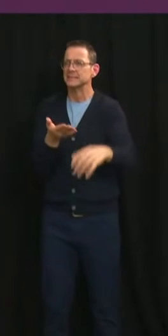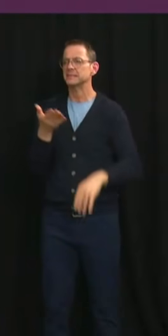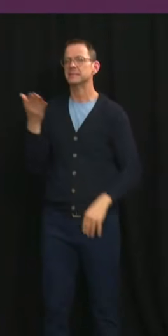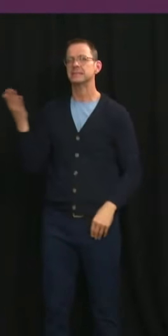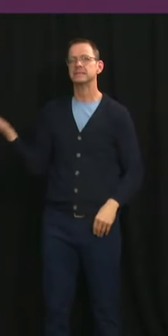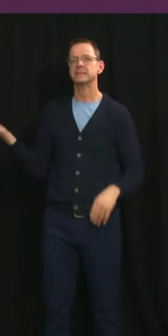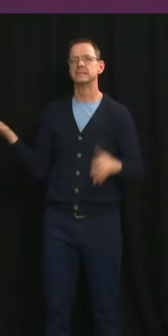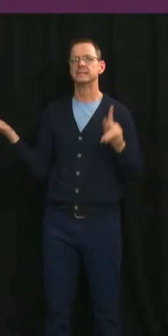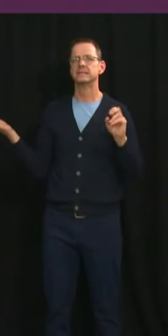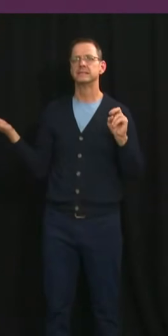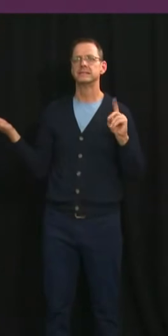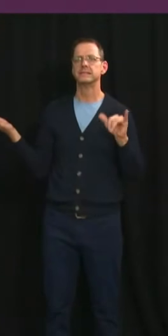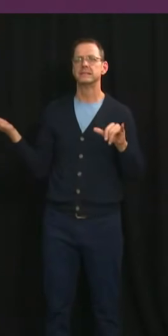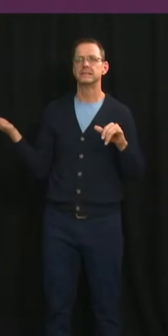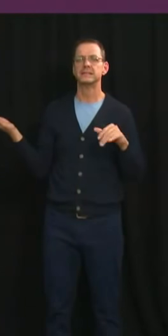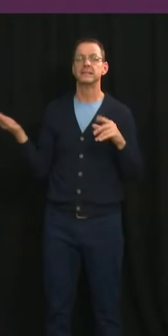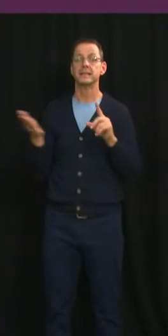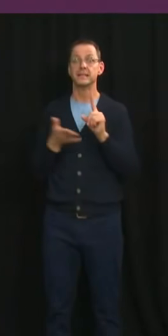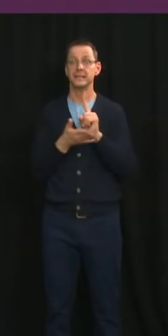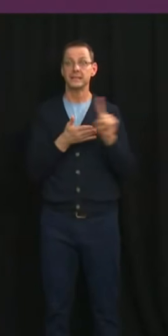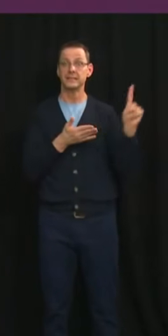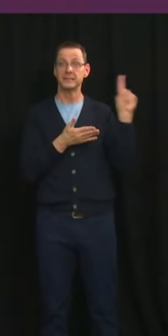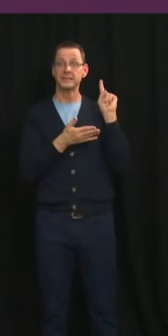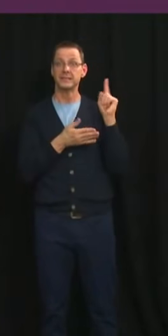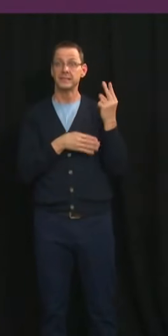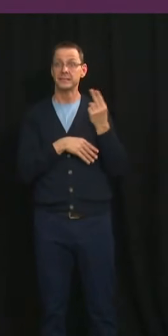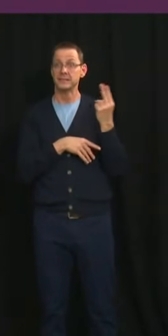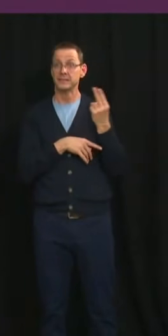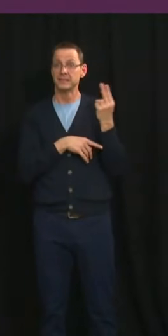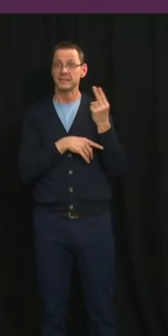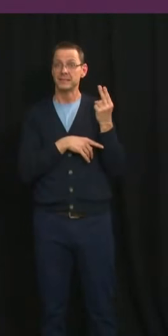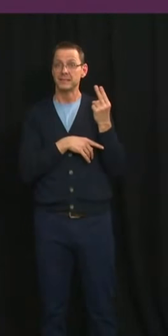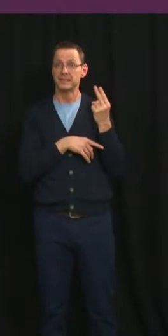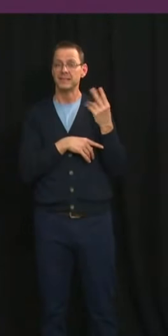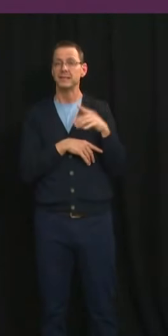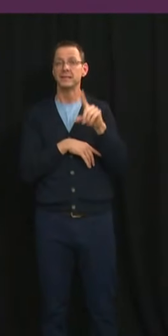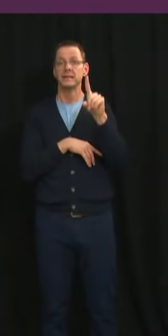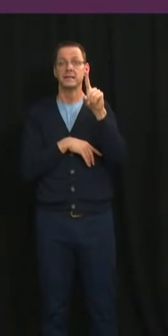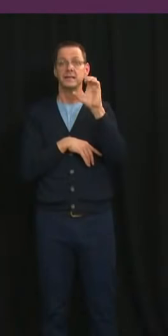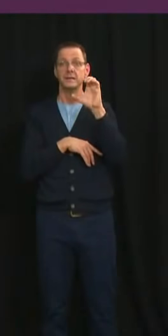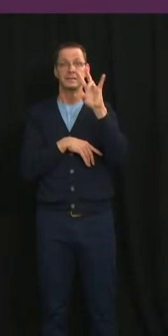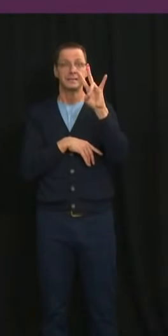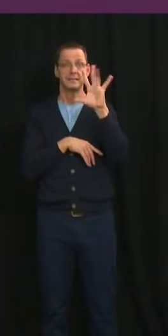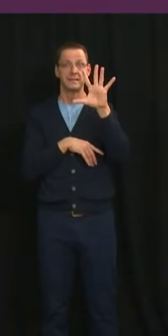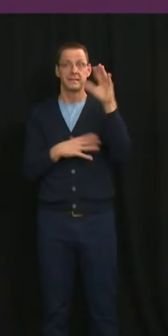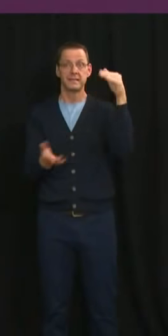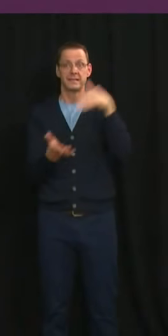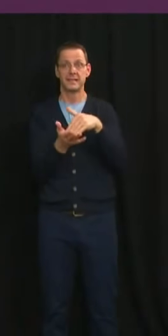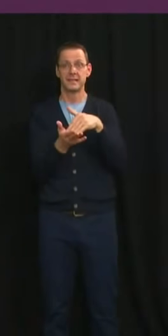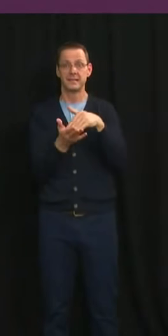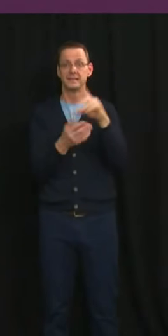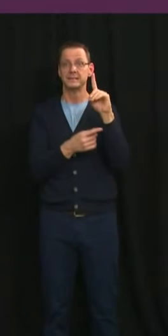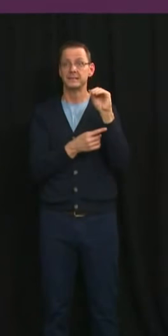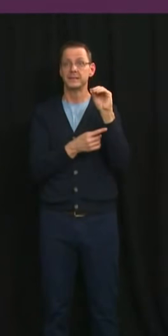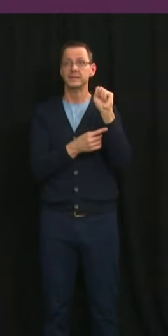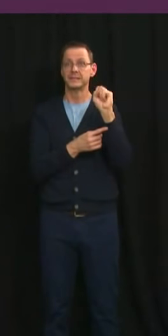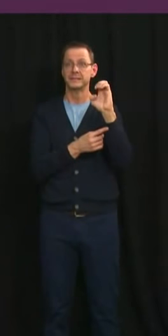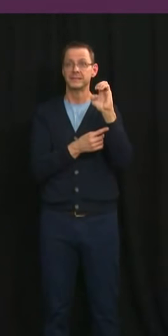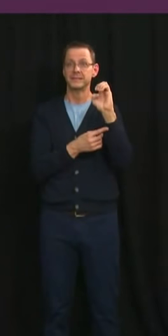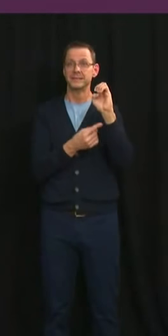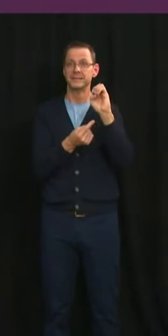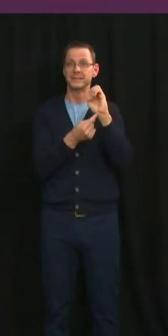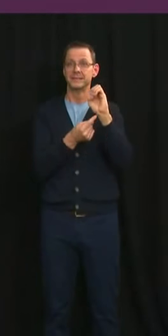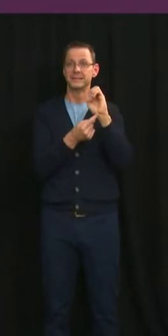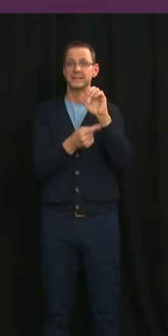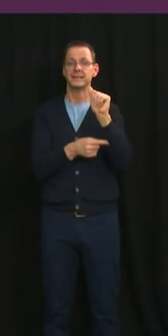last Thursday when they were supposed to come in yesterday. So we received the doses 4